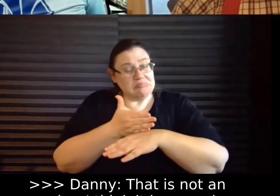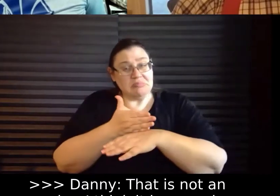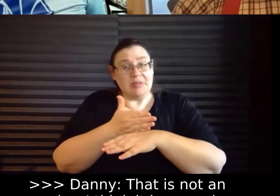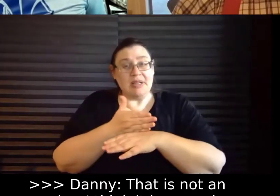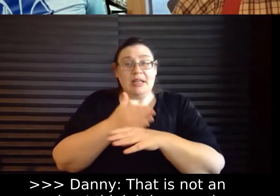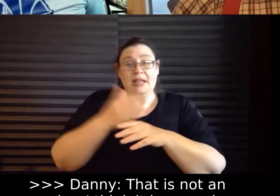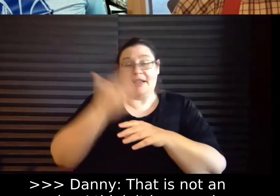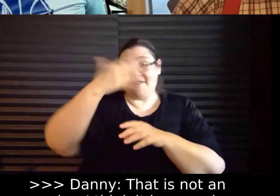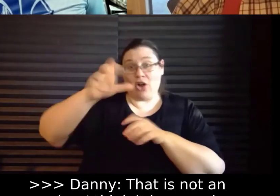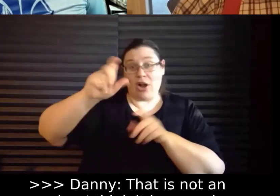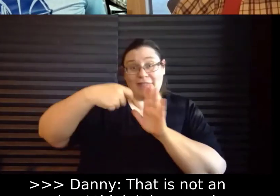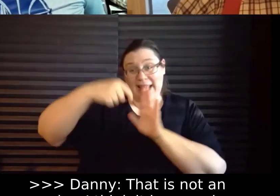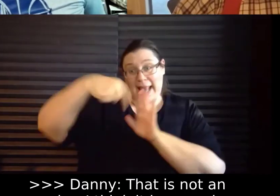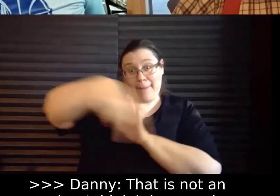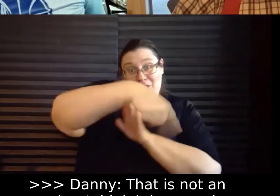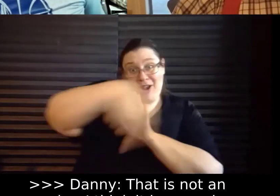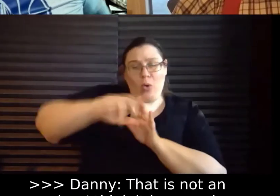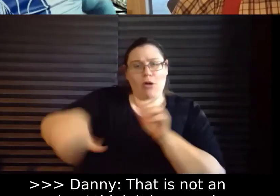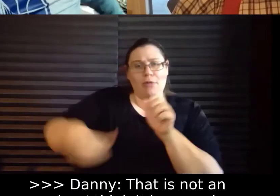camera?